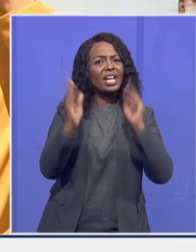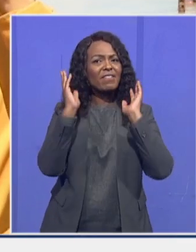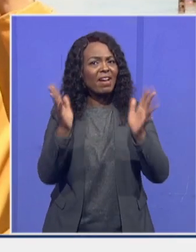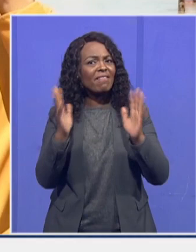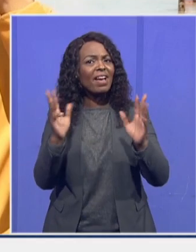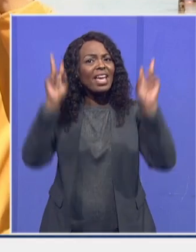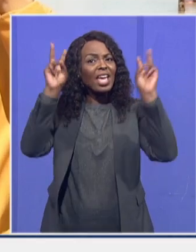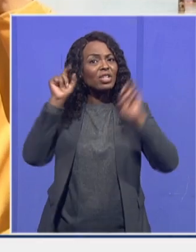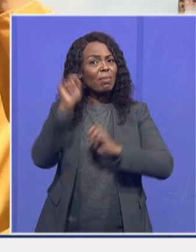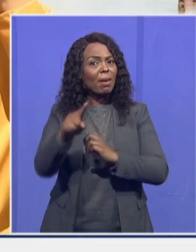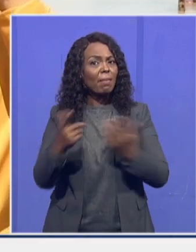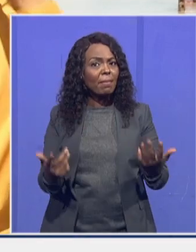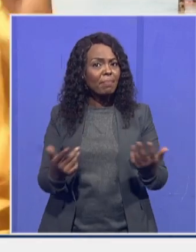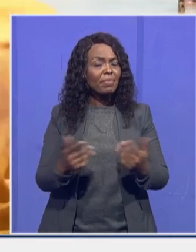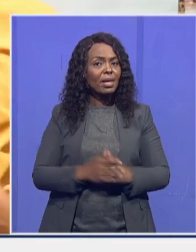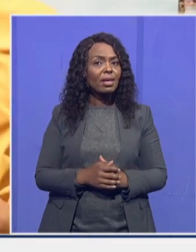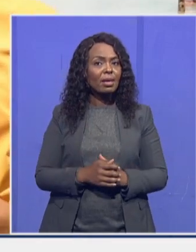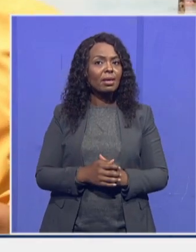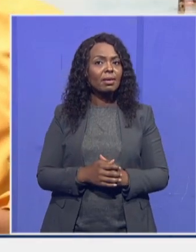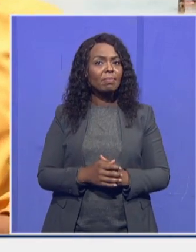if they have started?